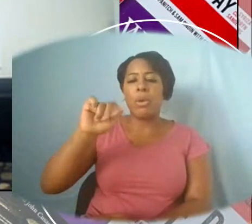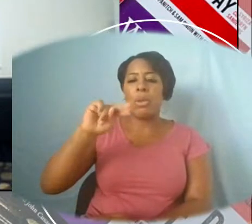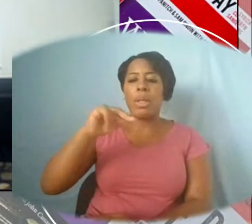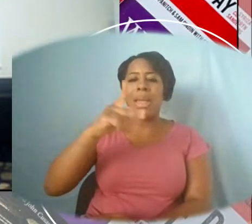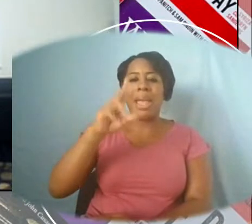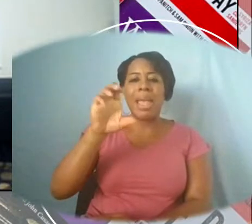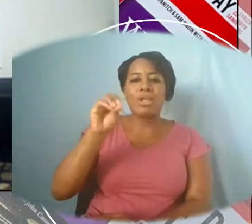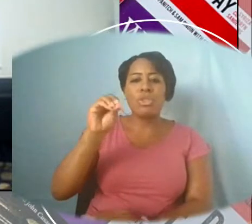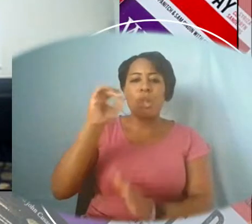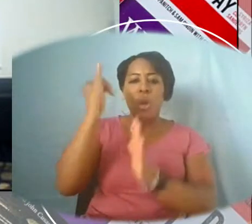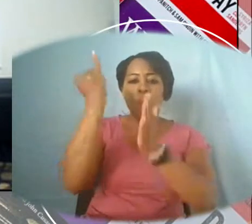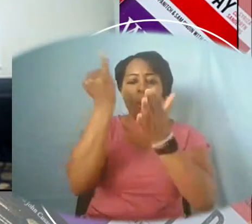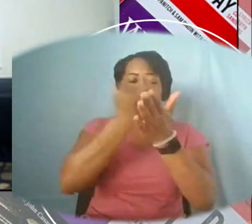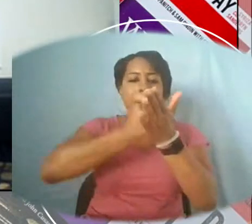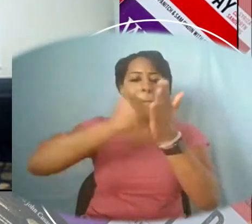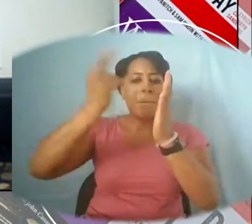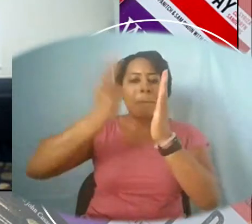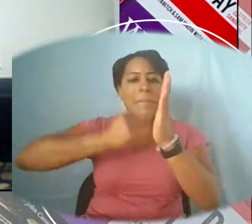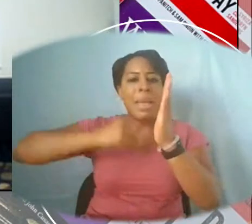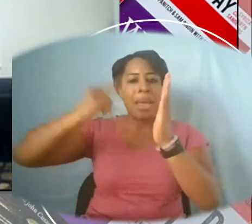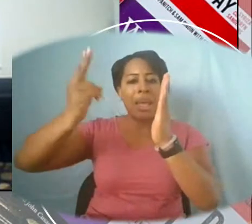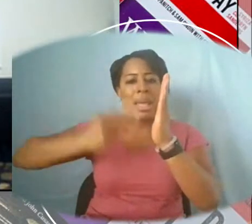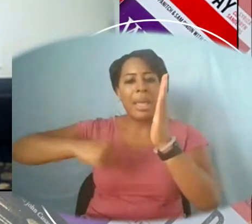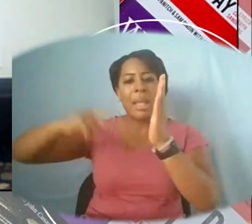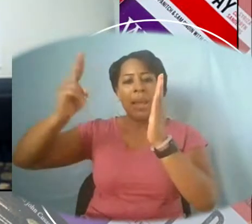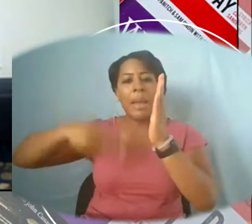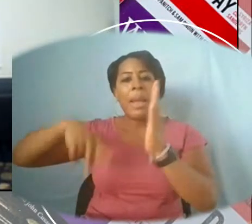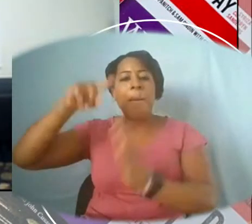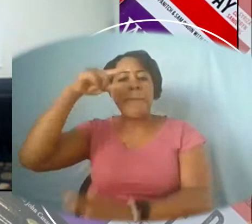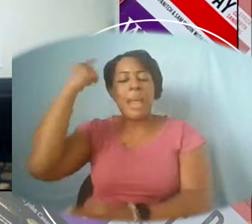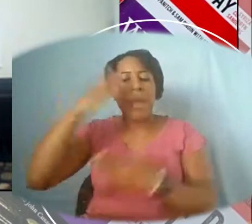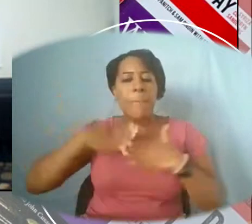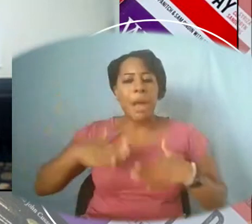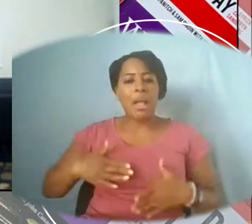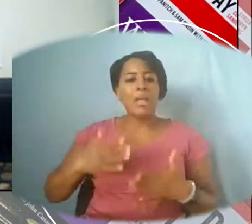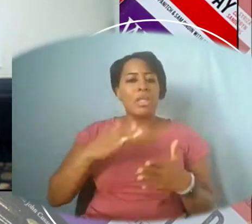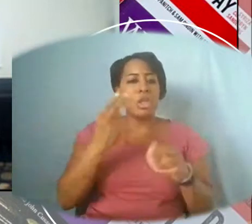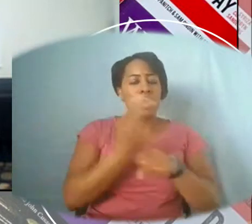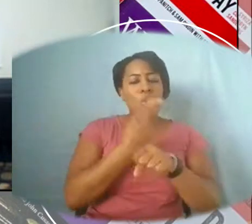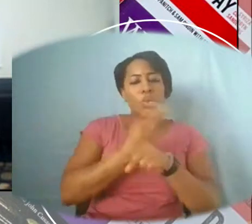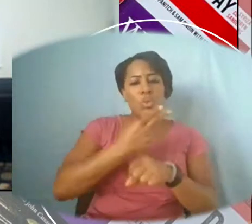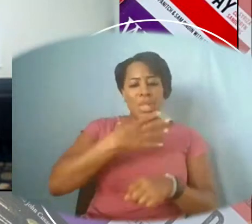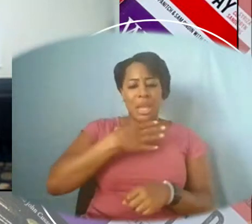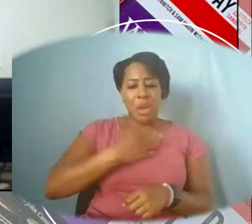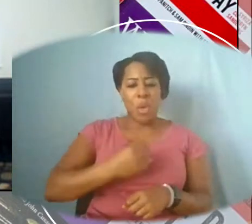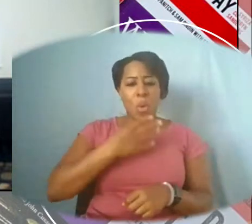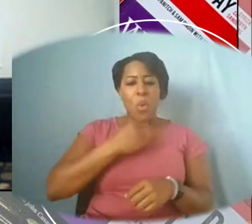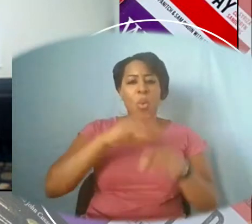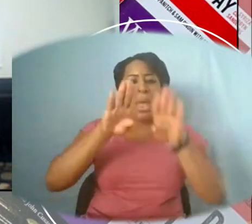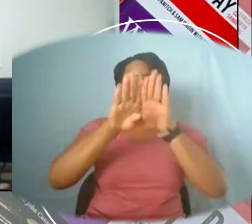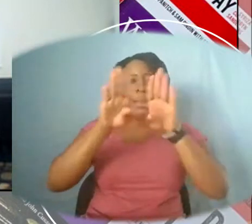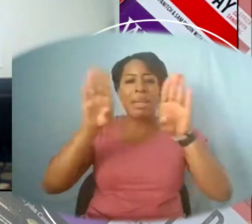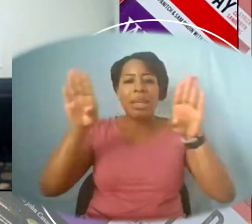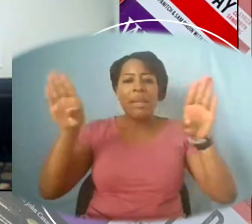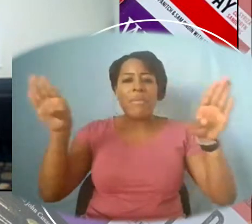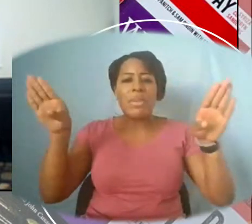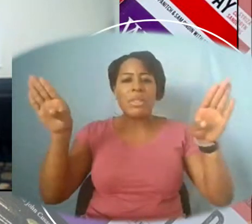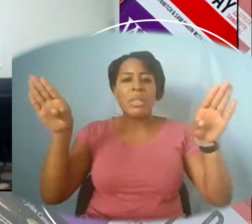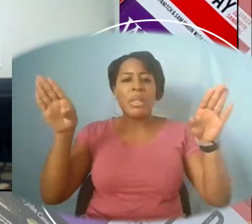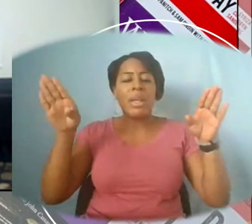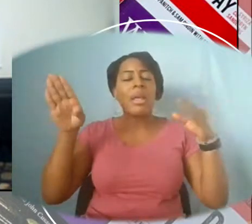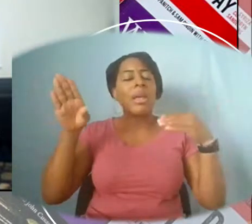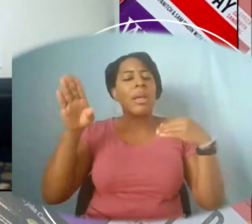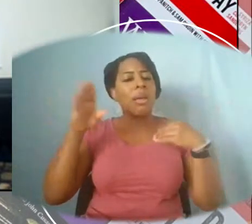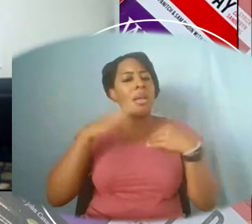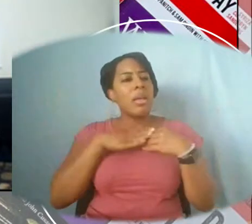imagery of black bodies in silhouette on white canvases needing bullet holes in vital spots. Now stop. What